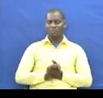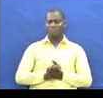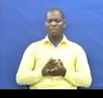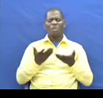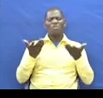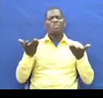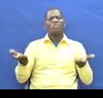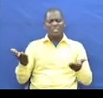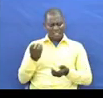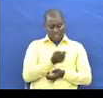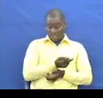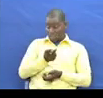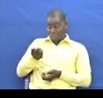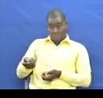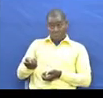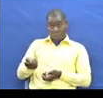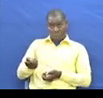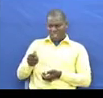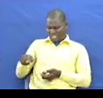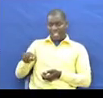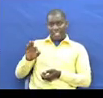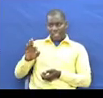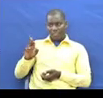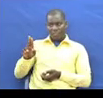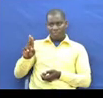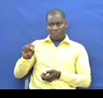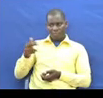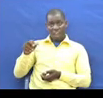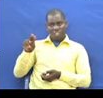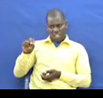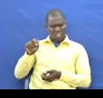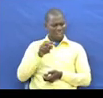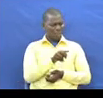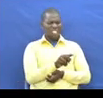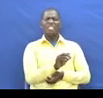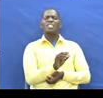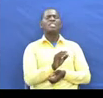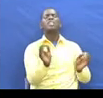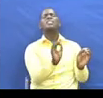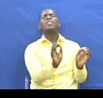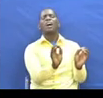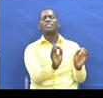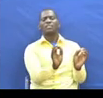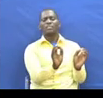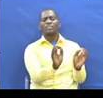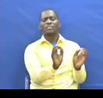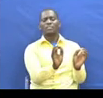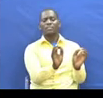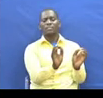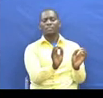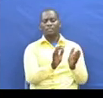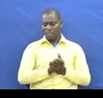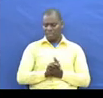From the pictorial diagrams below, which of the two is a function and which one is not a function?